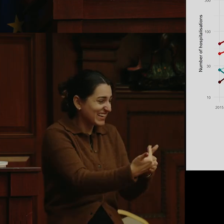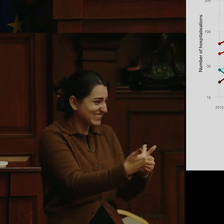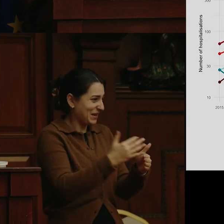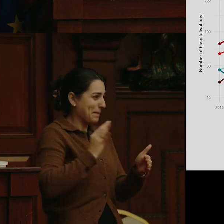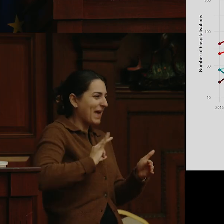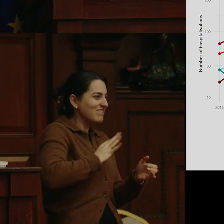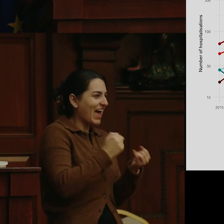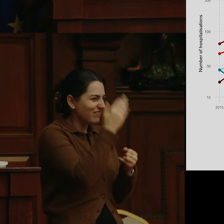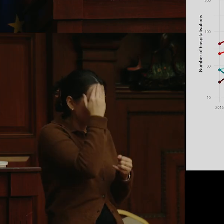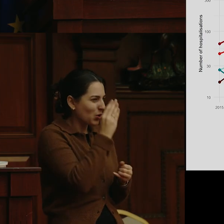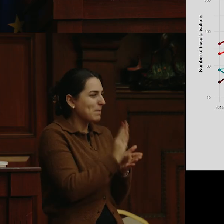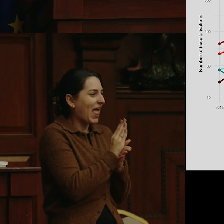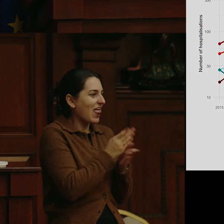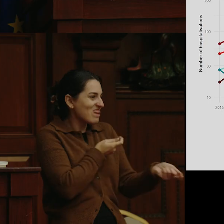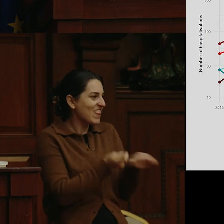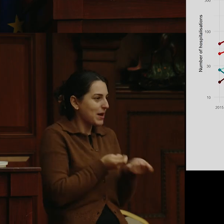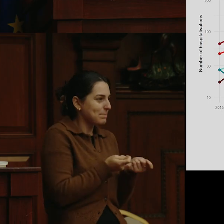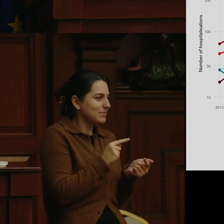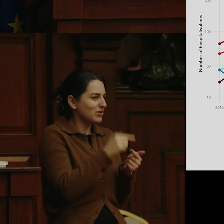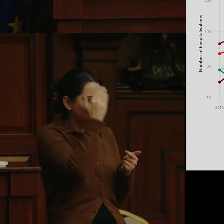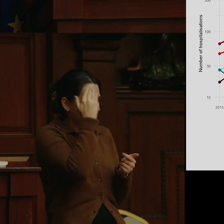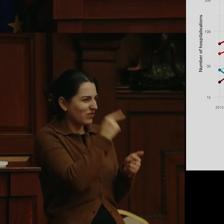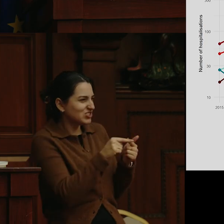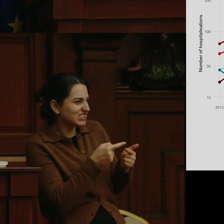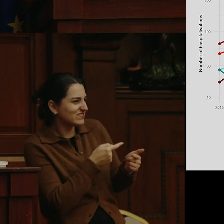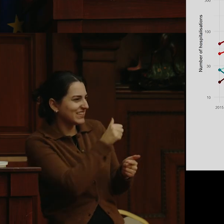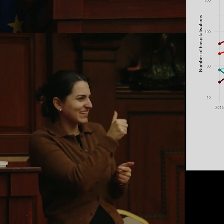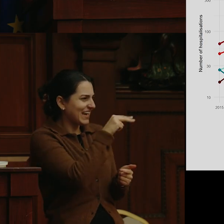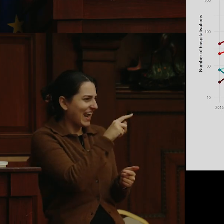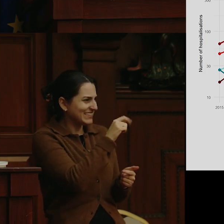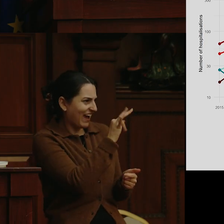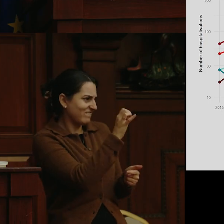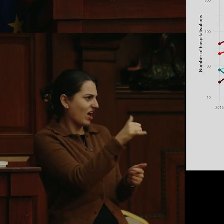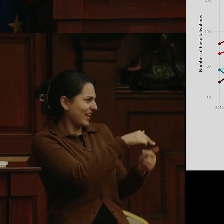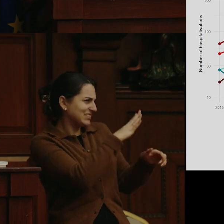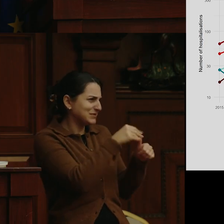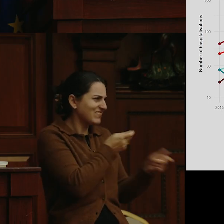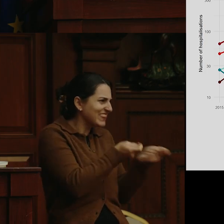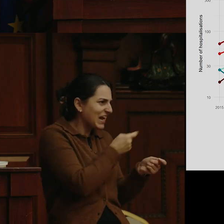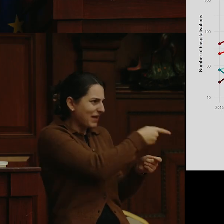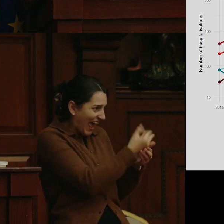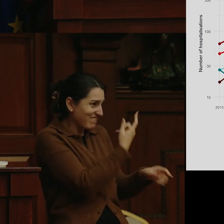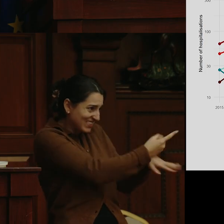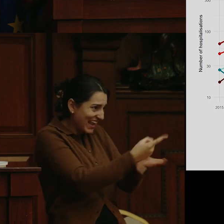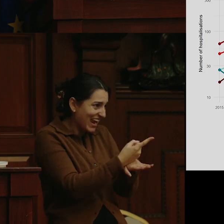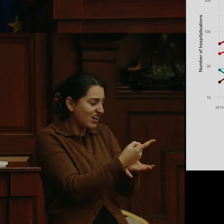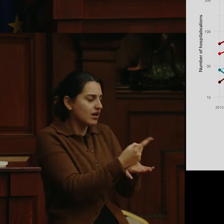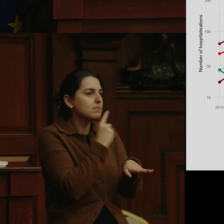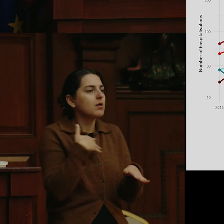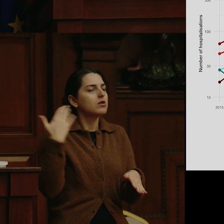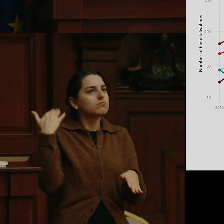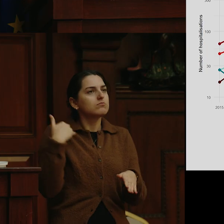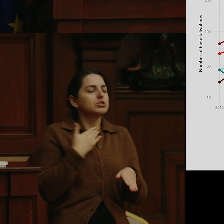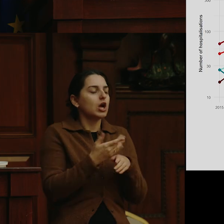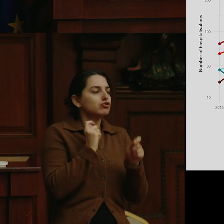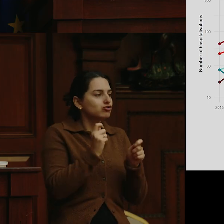benefit of biologic therapies, so things like anti-TNF therapies. It was around then when I started to train